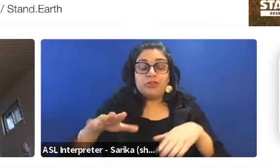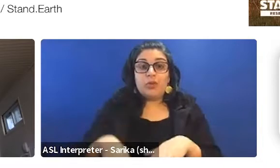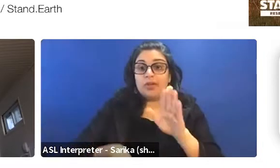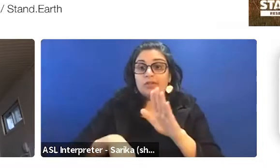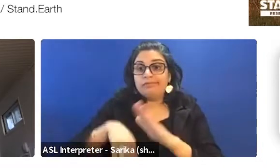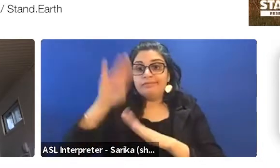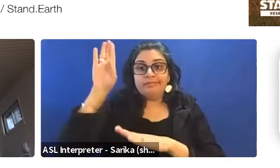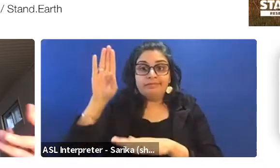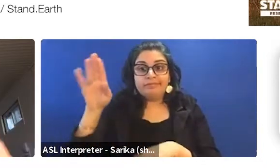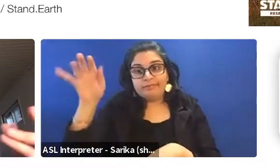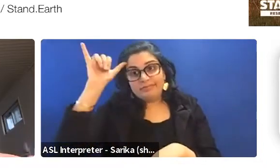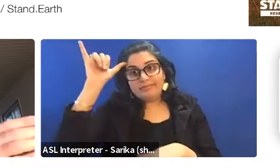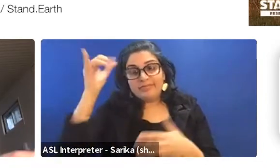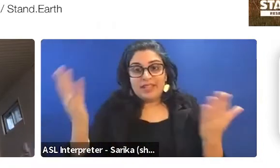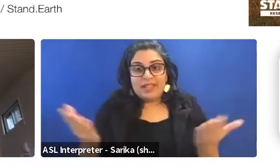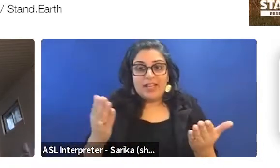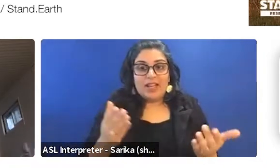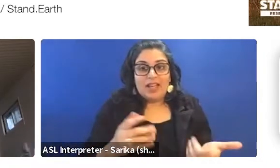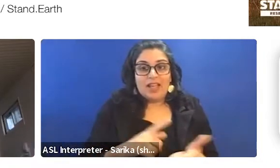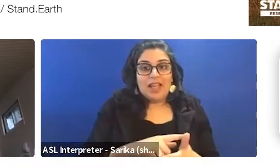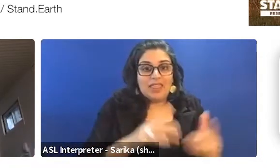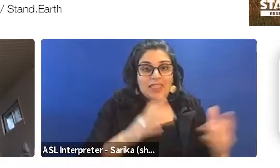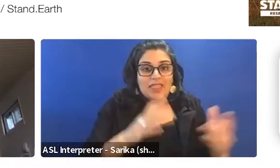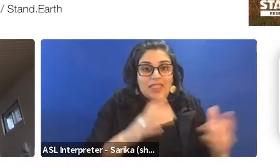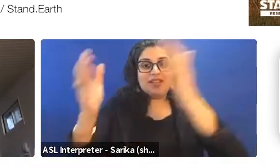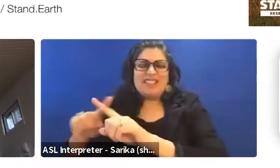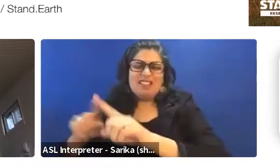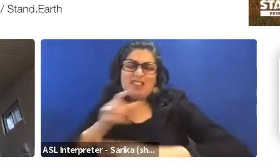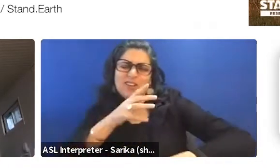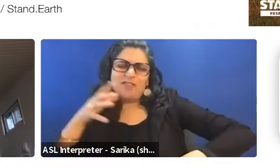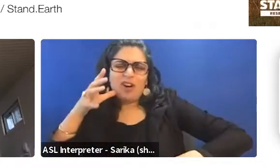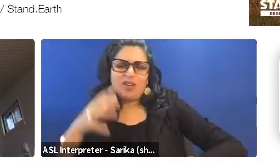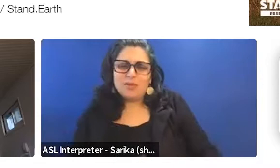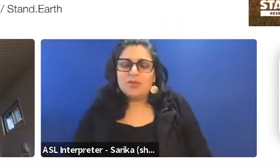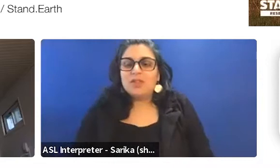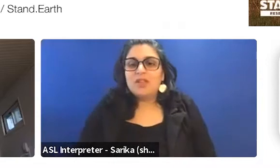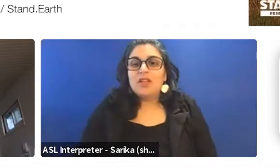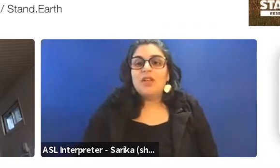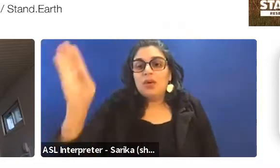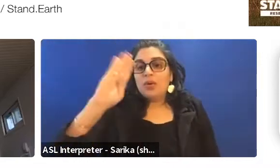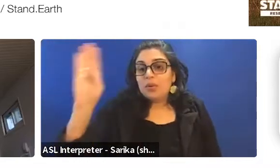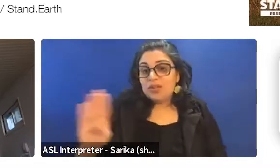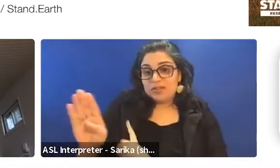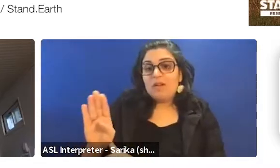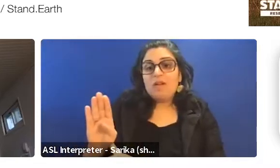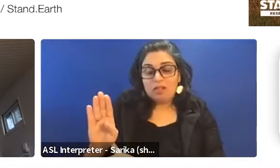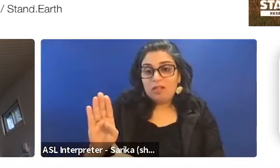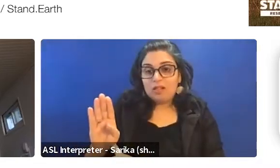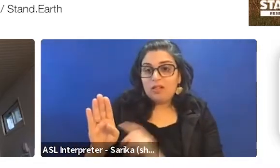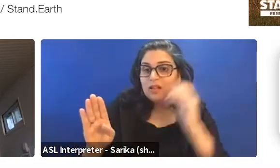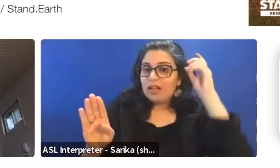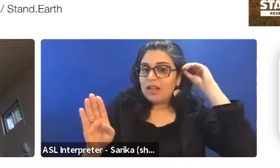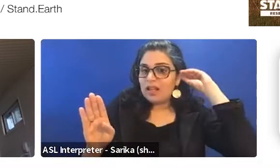open lands and then ship it to different farms. And So Brazil has one of the biggest, or